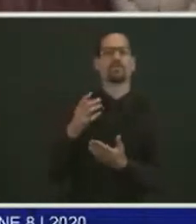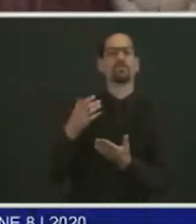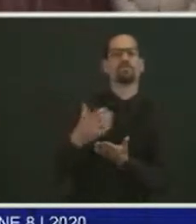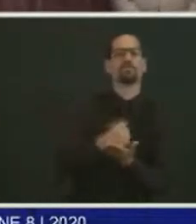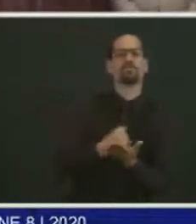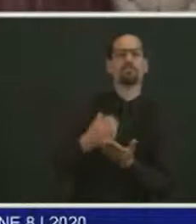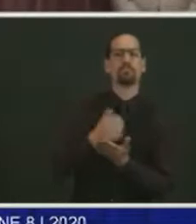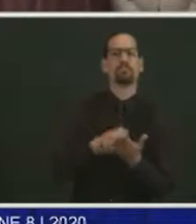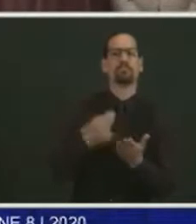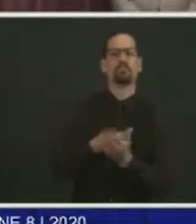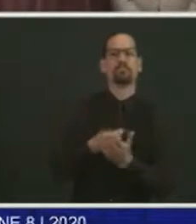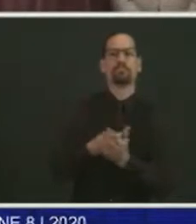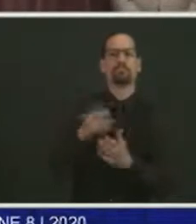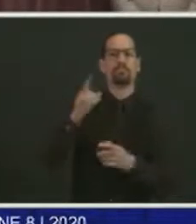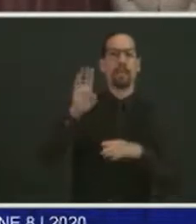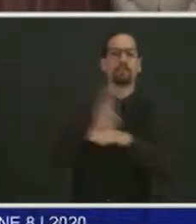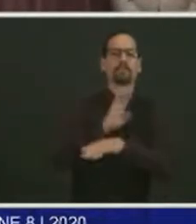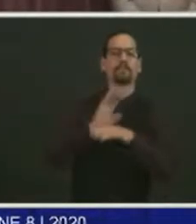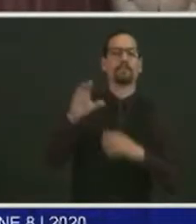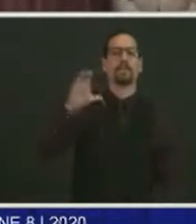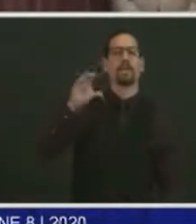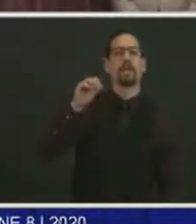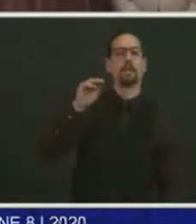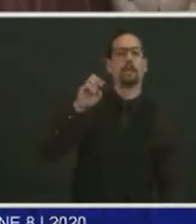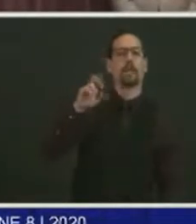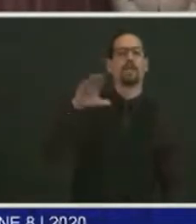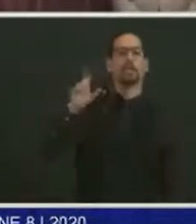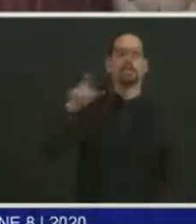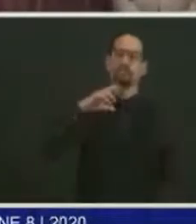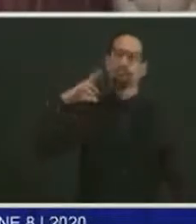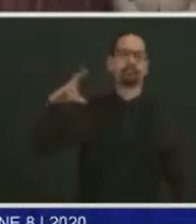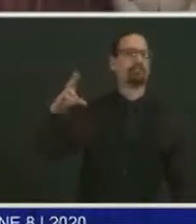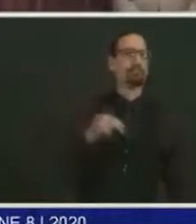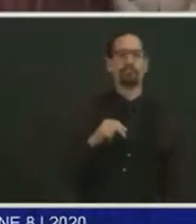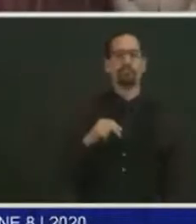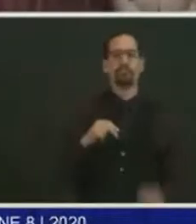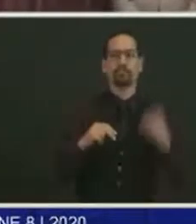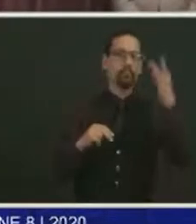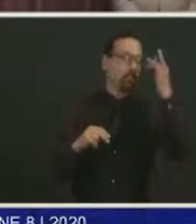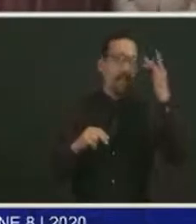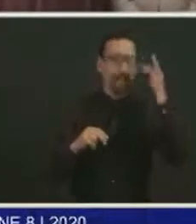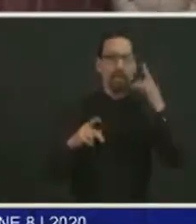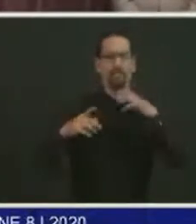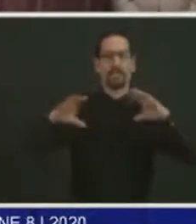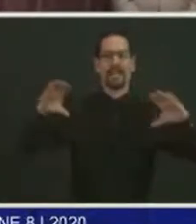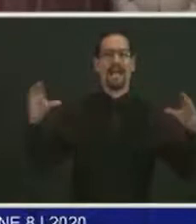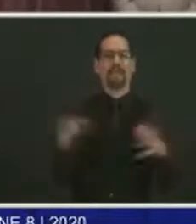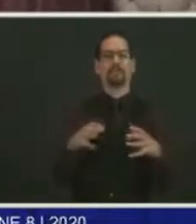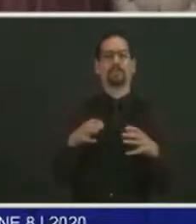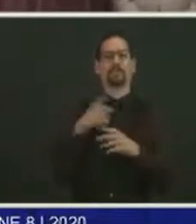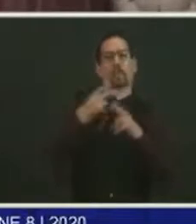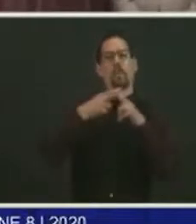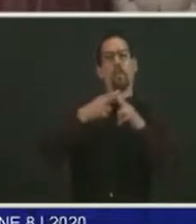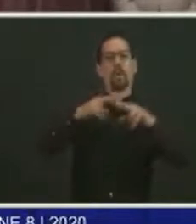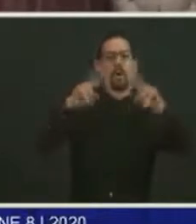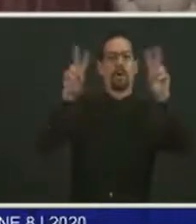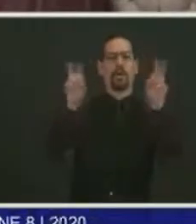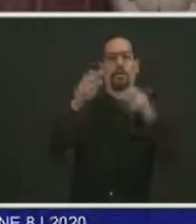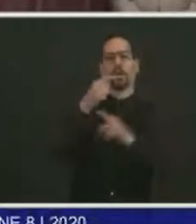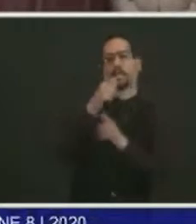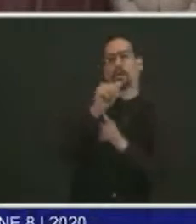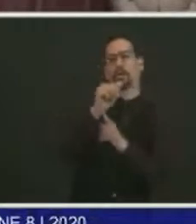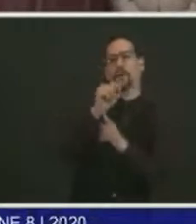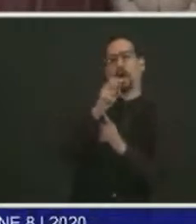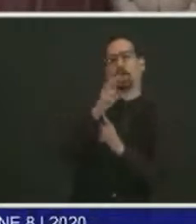because it was interpreted as a gathering, as opposed to what restaurants can do. Now, this couple has made concessions. Mm-hmm. They got rid